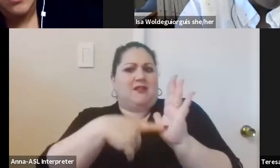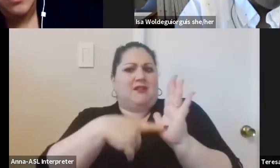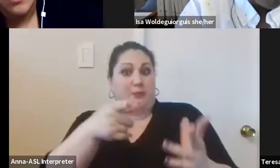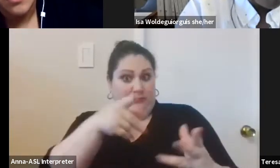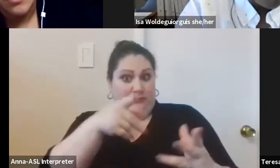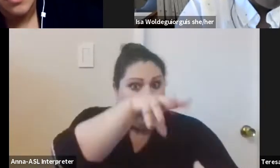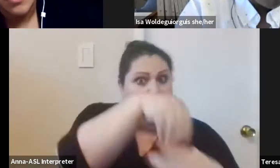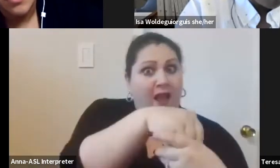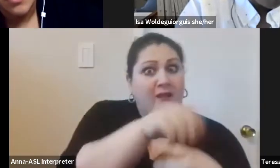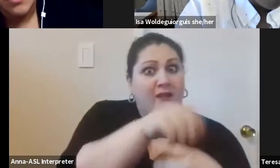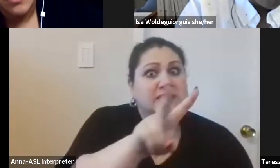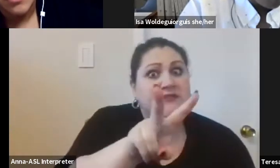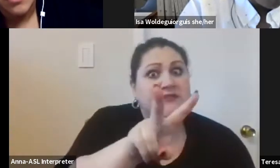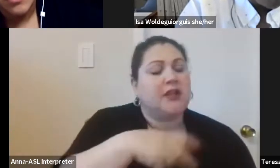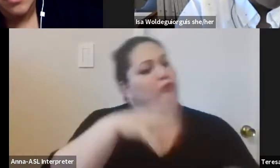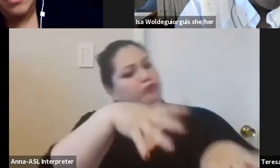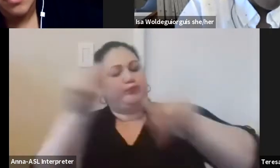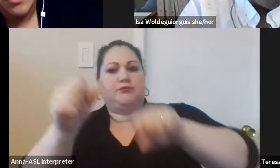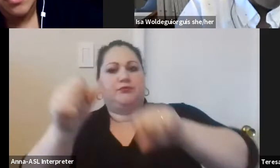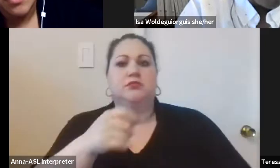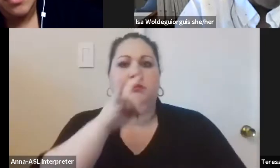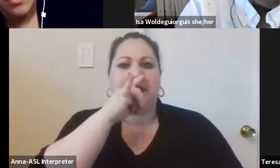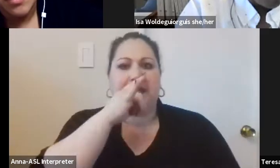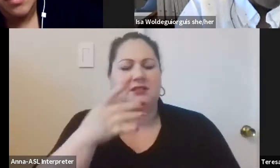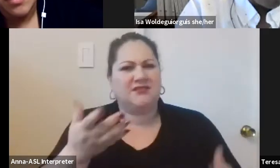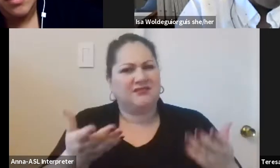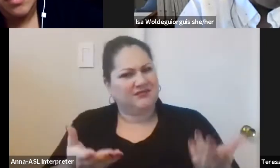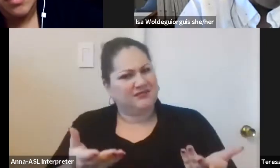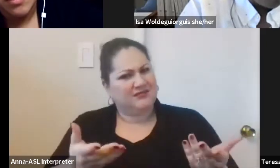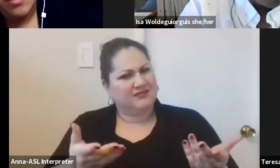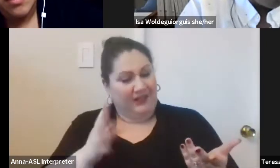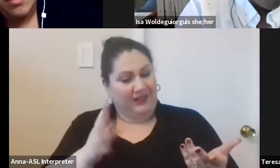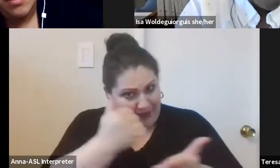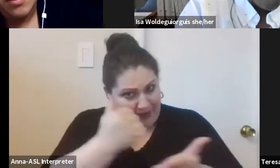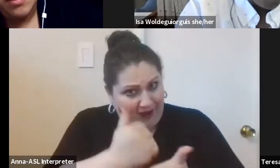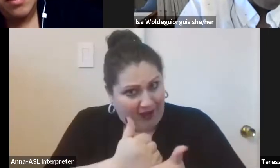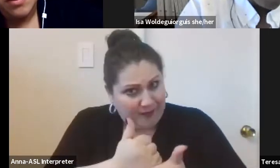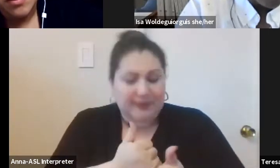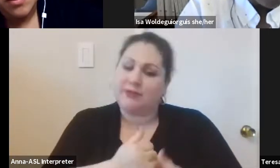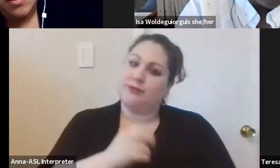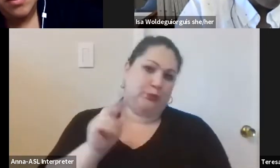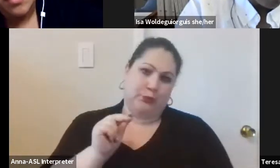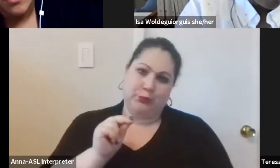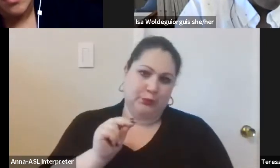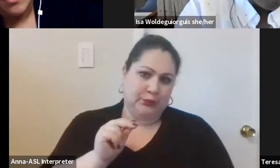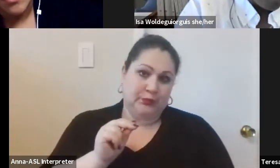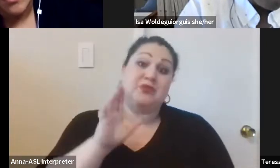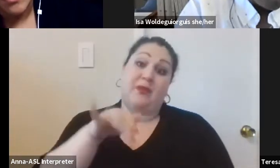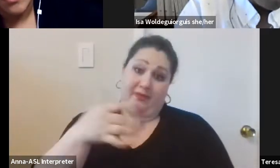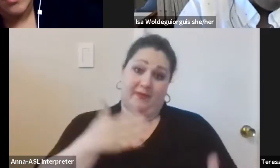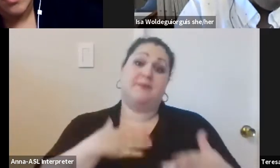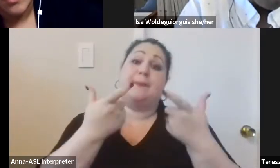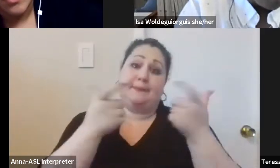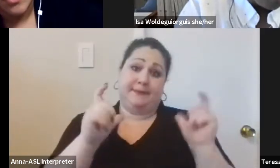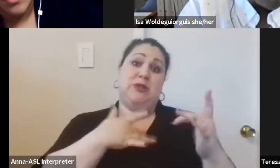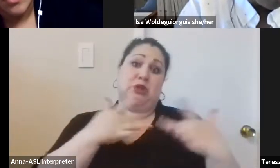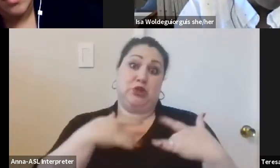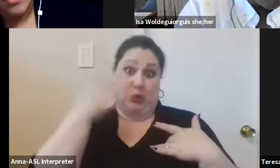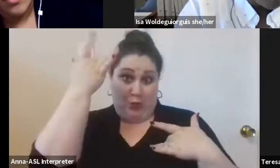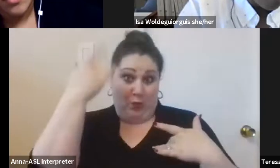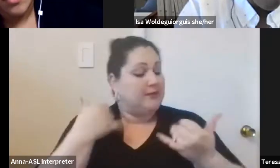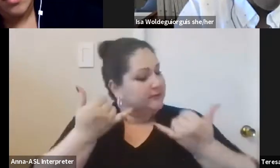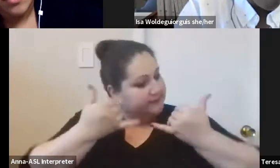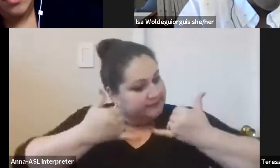How are Absolutely. they balancing the harm? And that's my biggest concern, because until now they're still doing it because the system